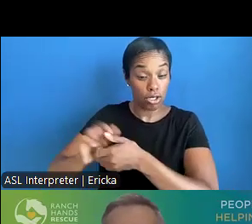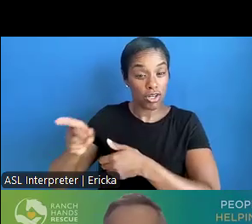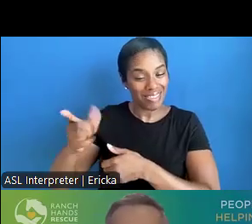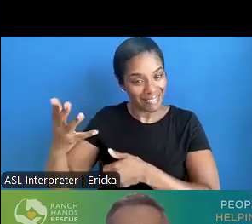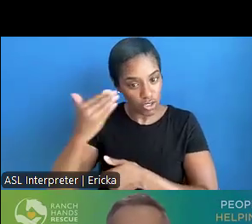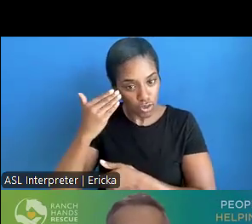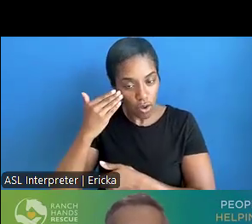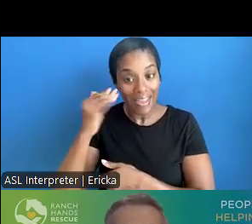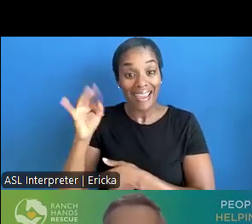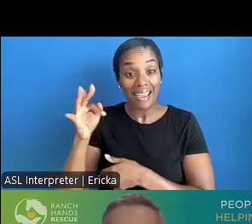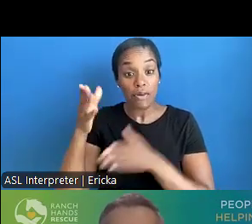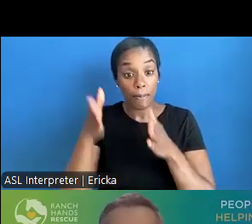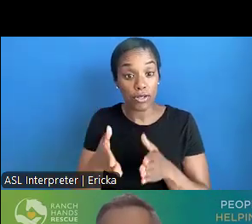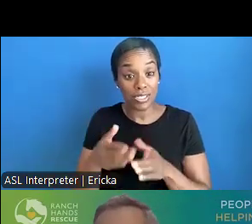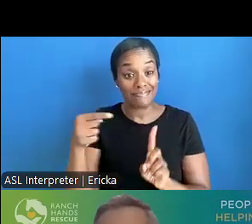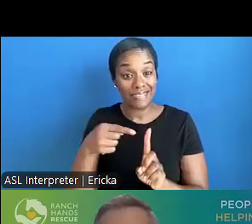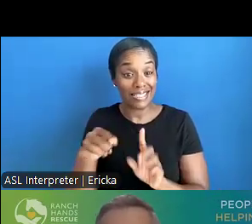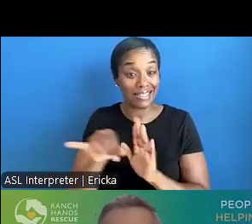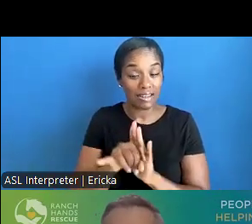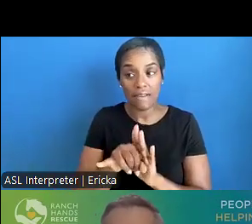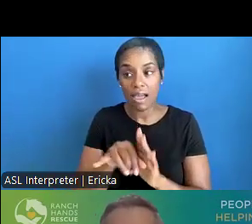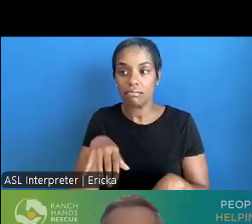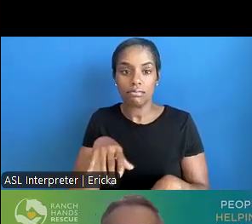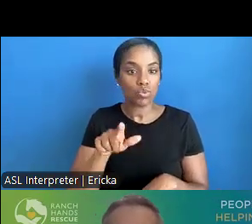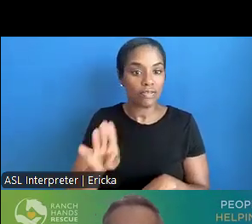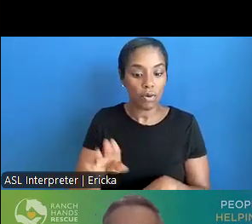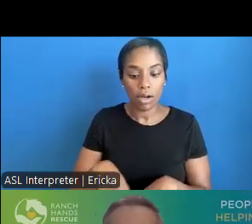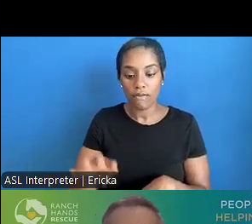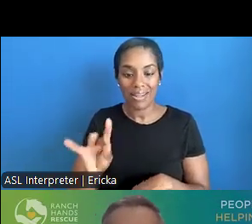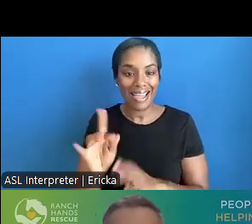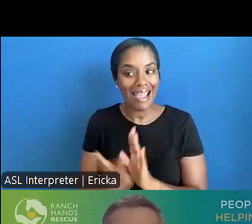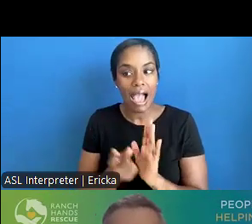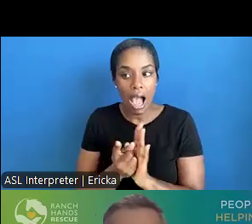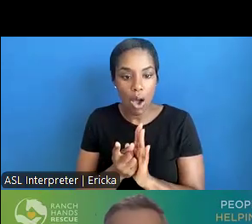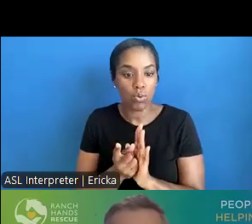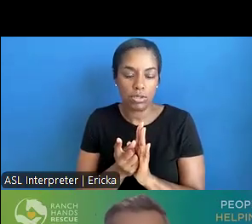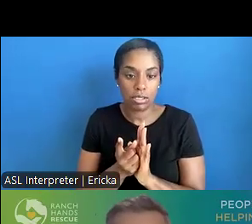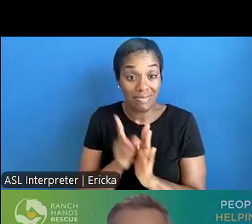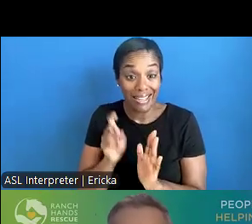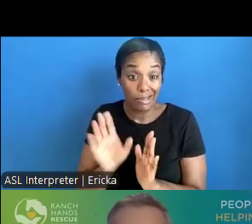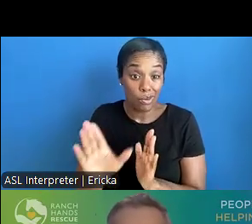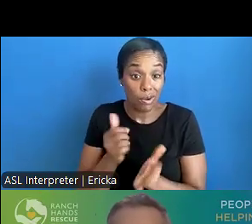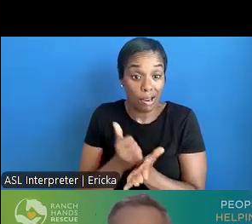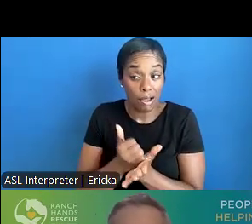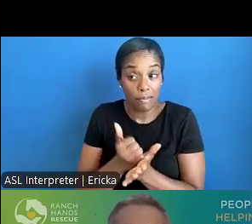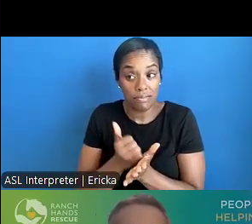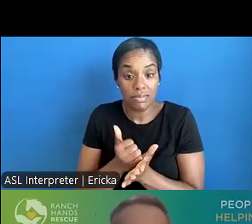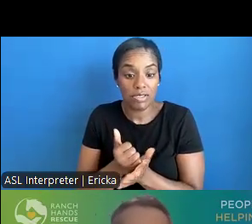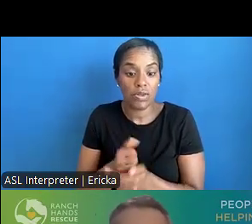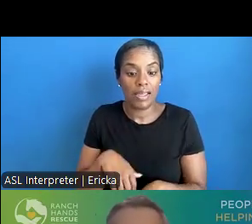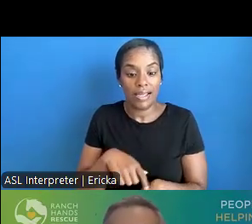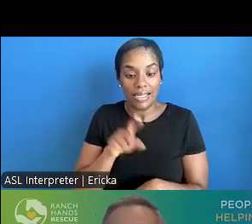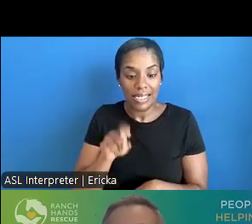they get identified within 24 hours, 48 hours, whatever it's going to be, they need your help. So they need to be in for medical, they need to be in